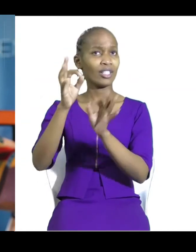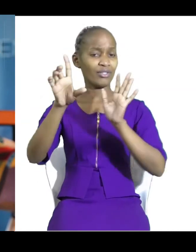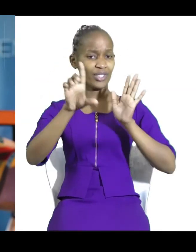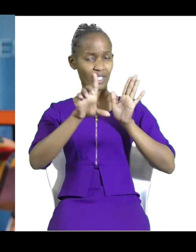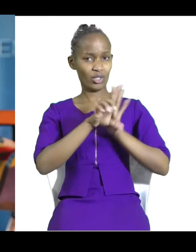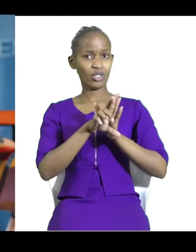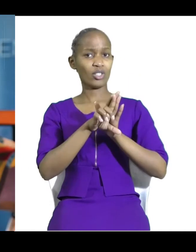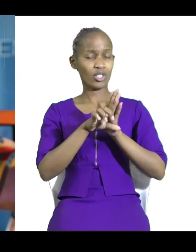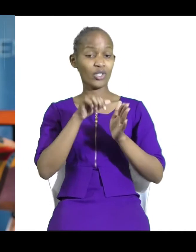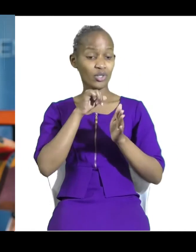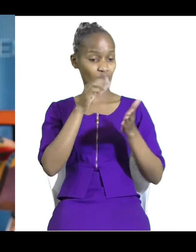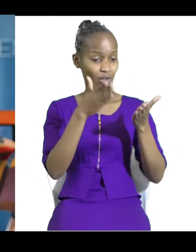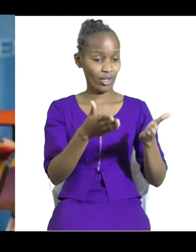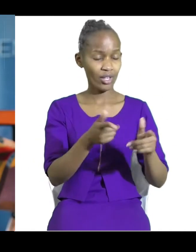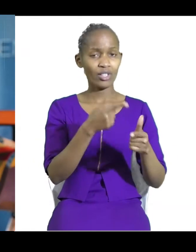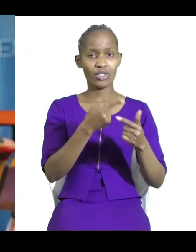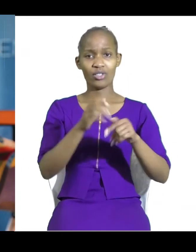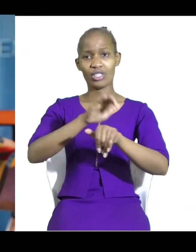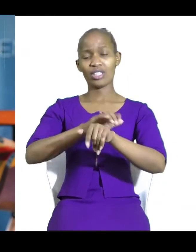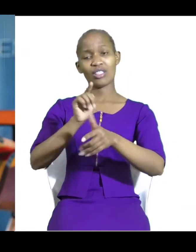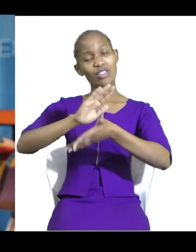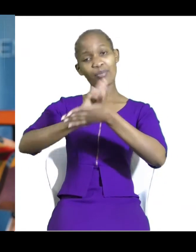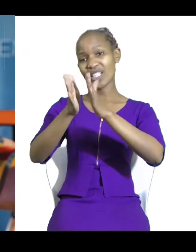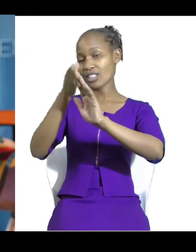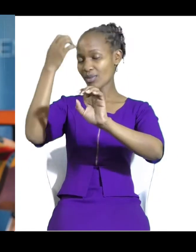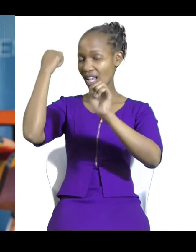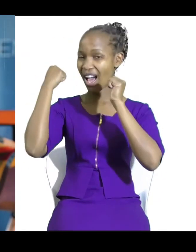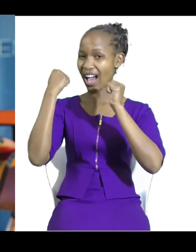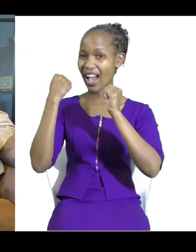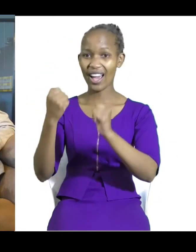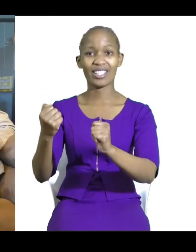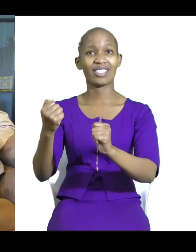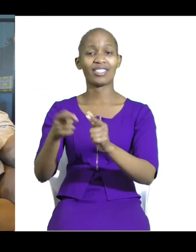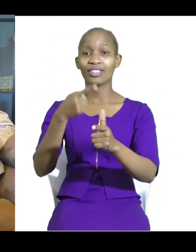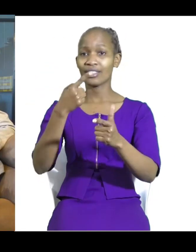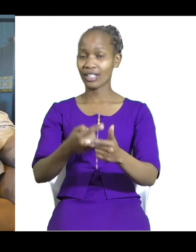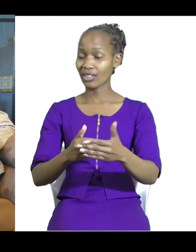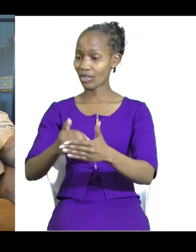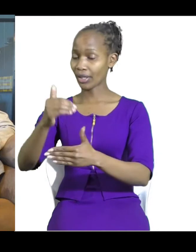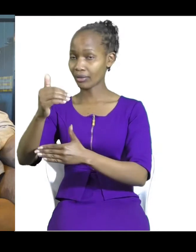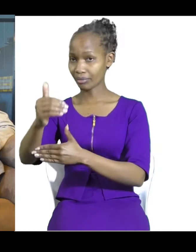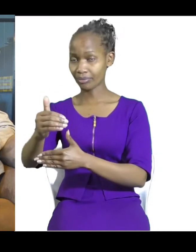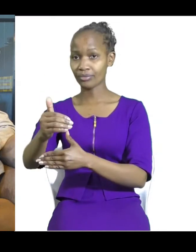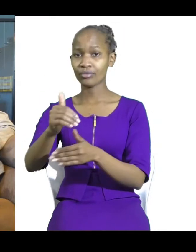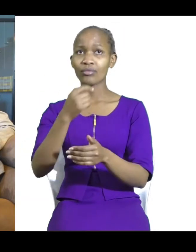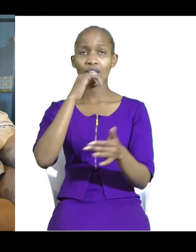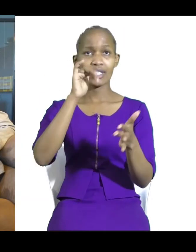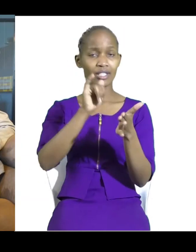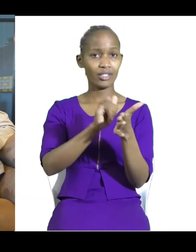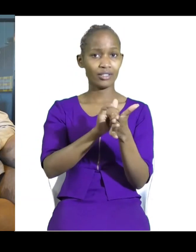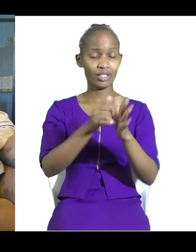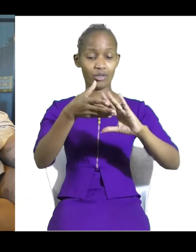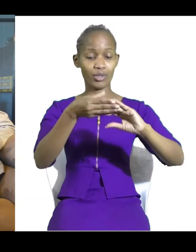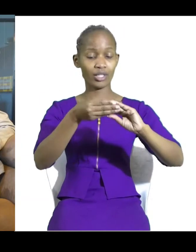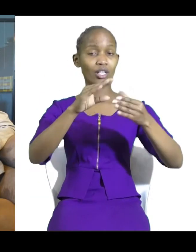the legal space again is not there, you'll find that this becomes difficult. Then we go to the next space, I will say, that